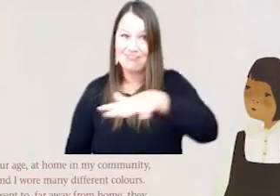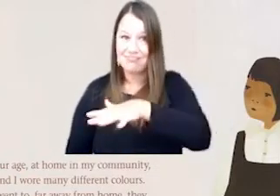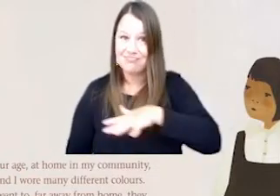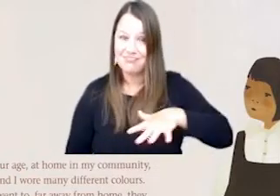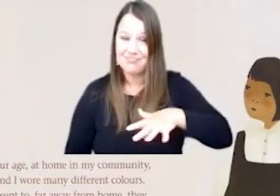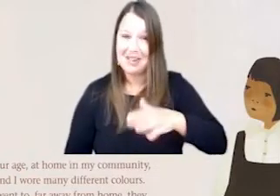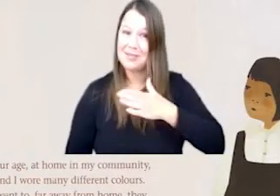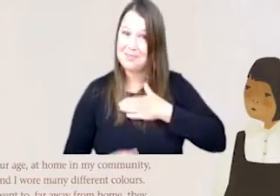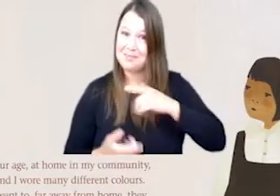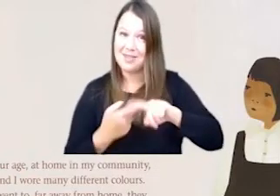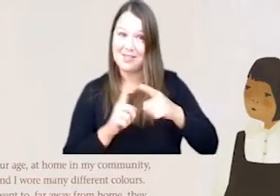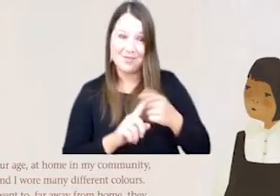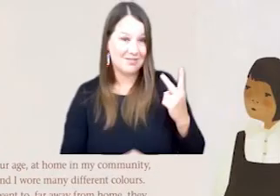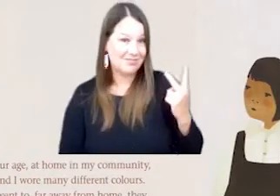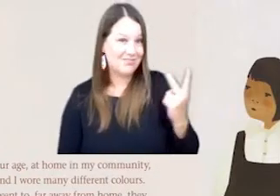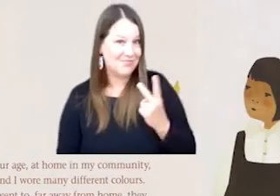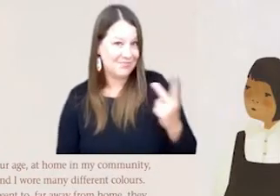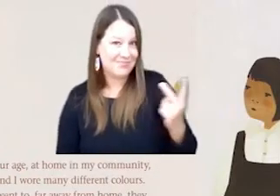different colors.